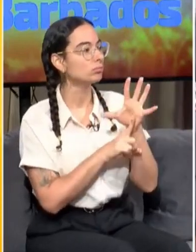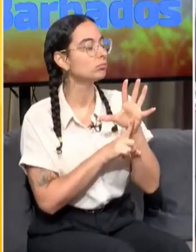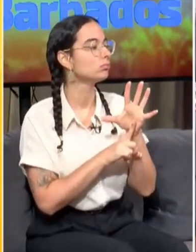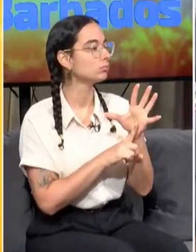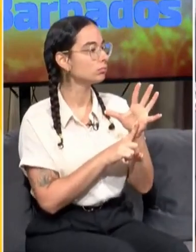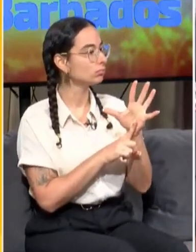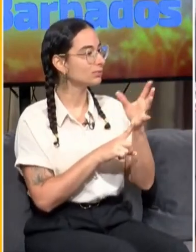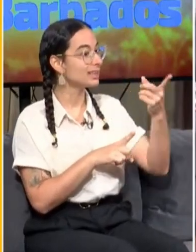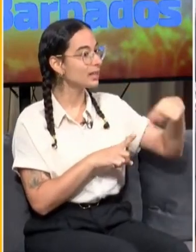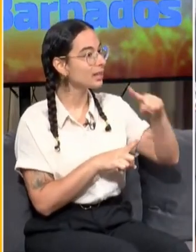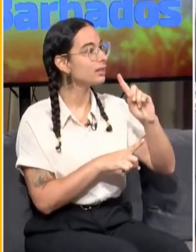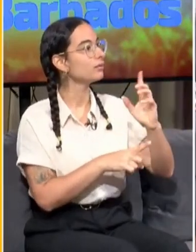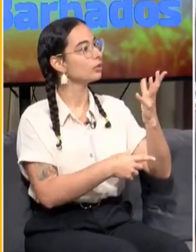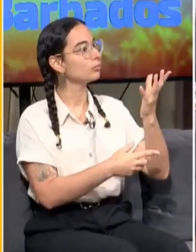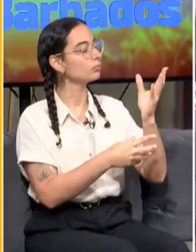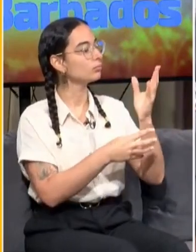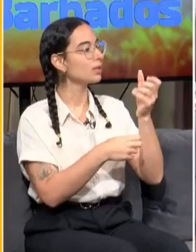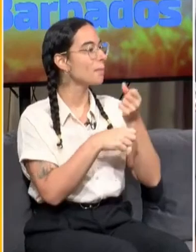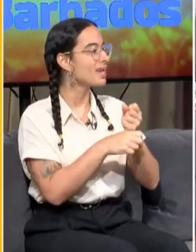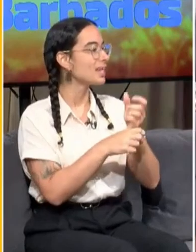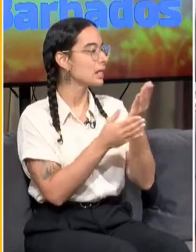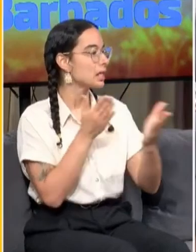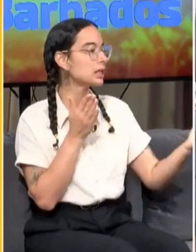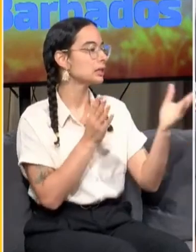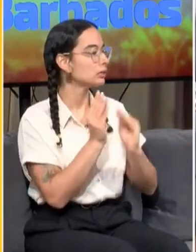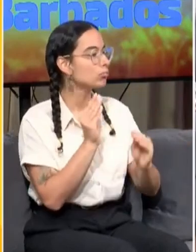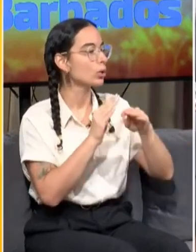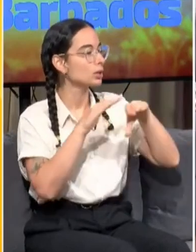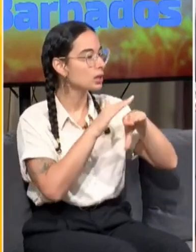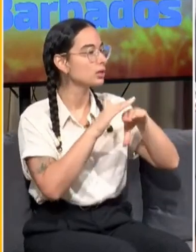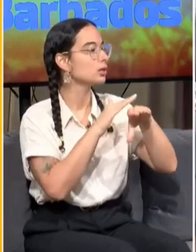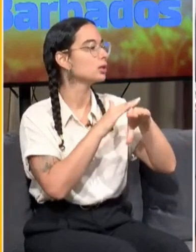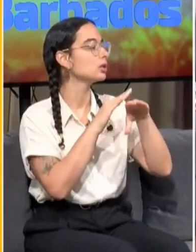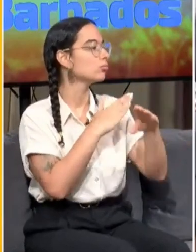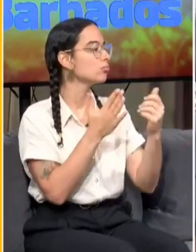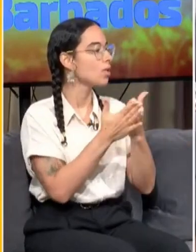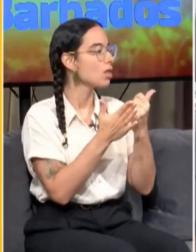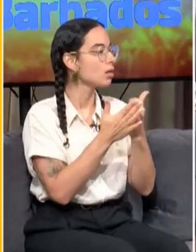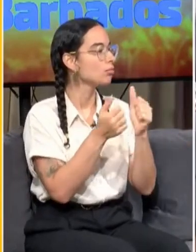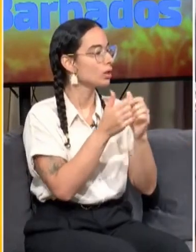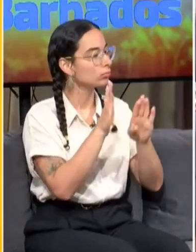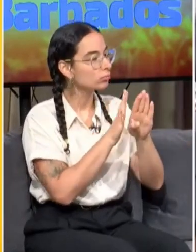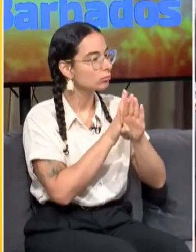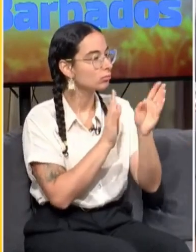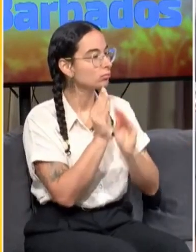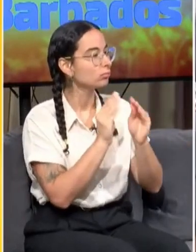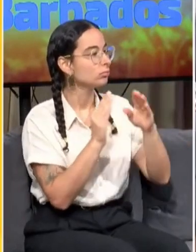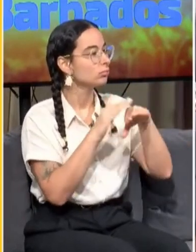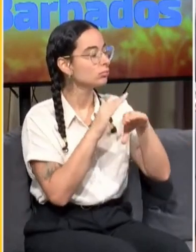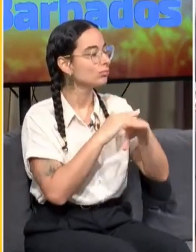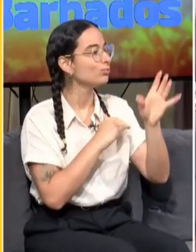accessible. Can you talk about how important that has been generally to your overall fight?